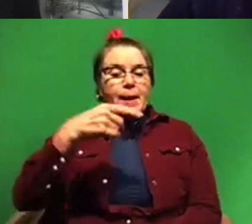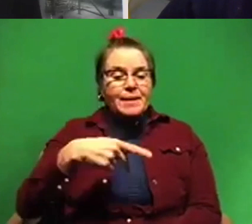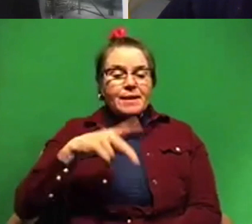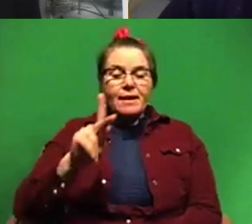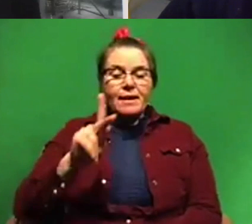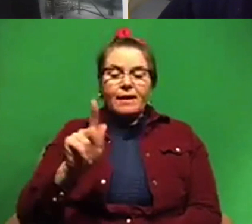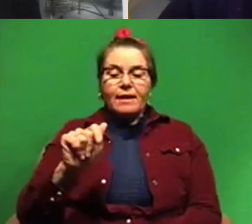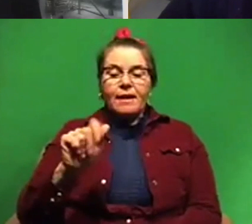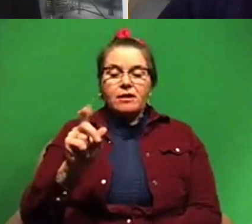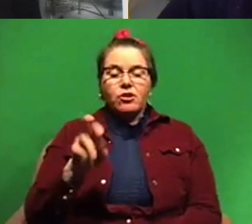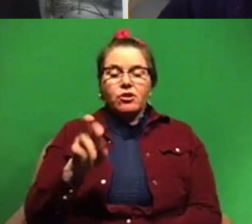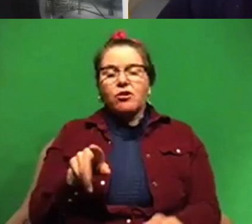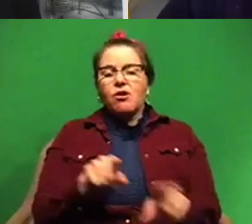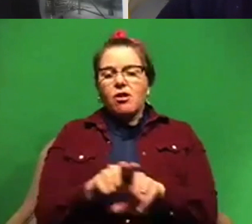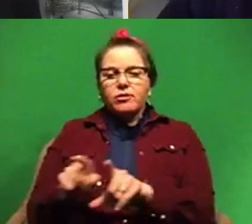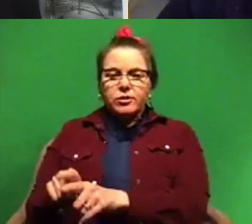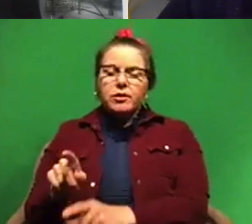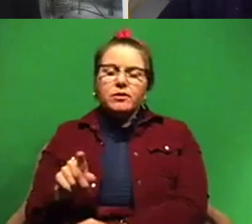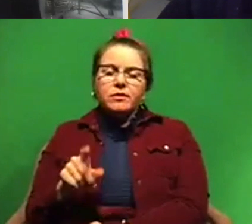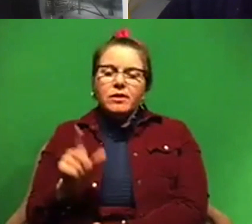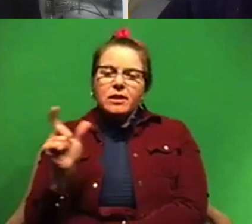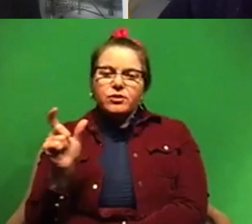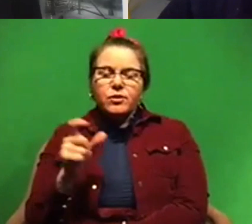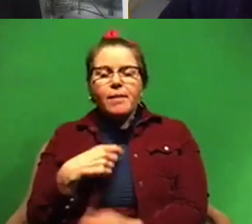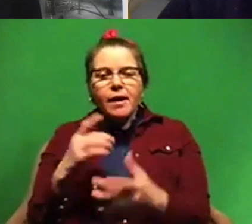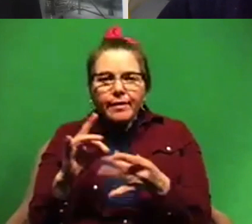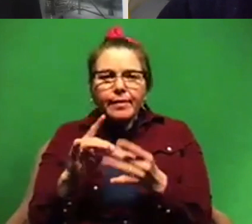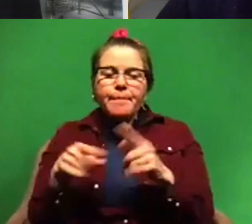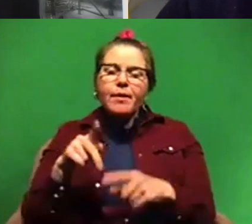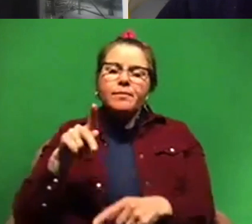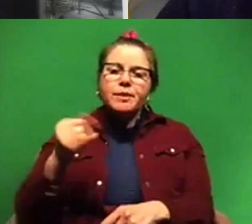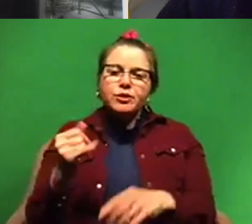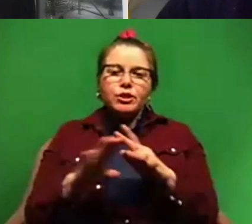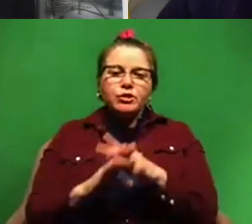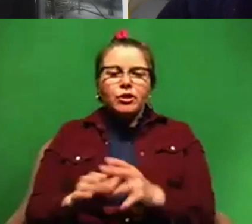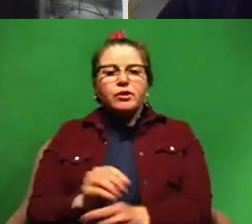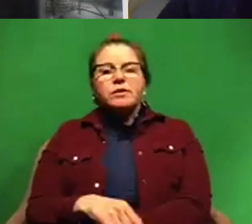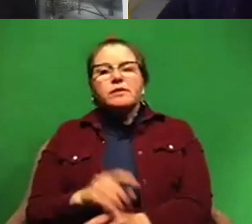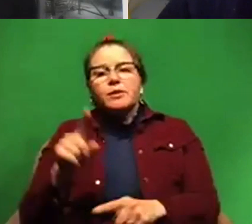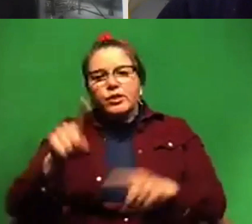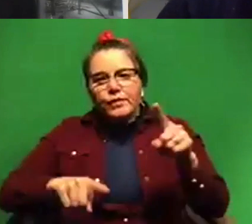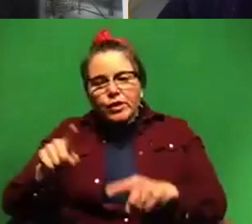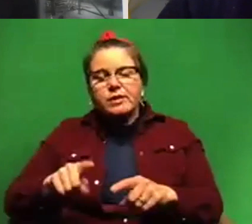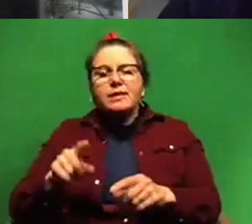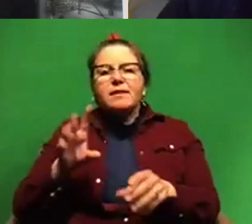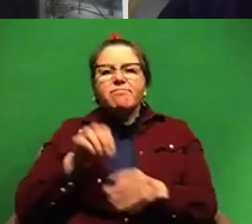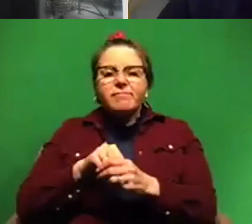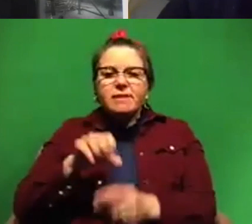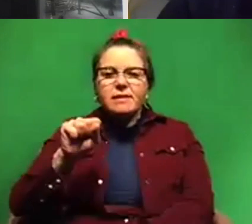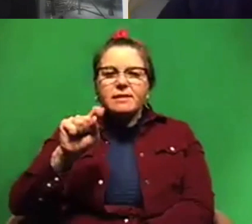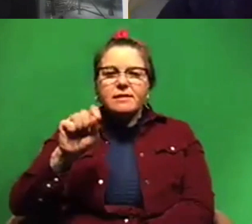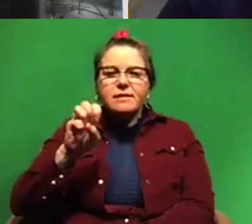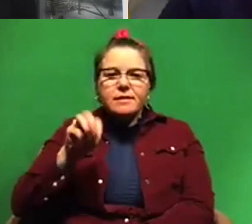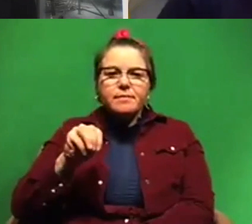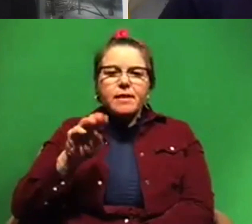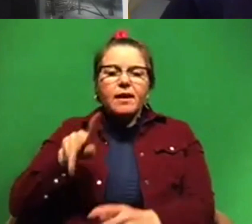you know, talking about the PJs and talking about, you know, diversity in STEM and things like that. Fantastic. Okay,